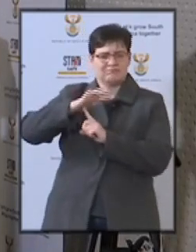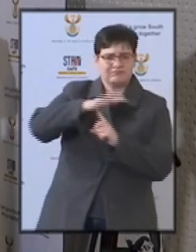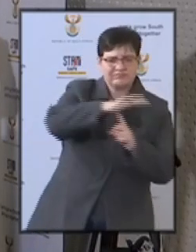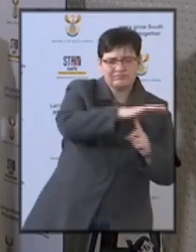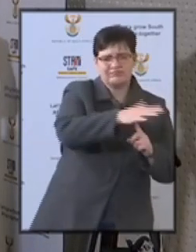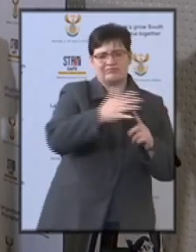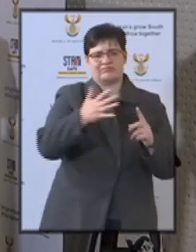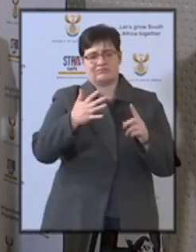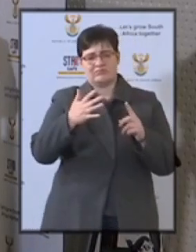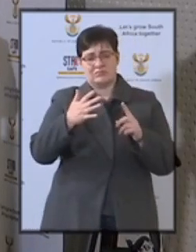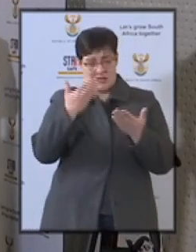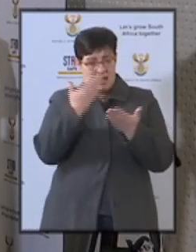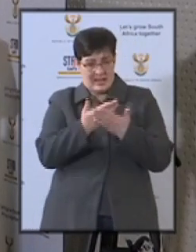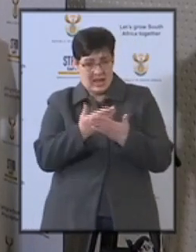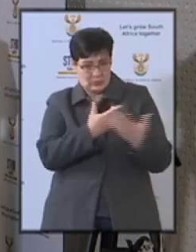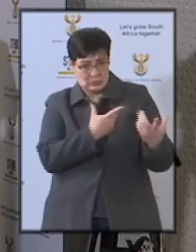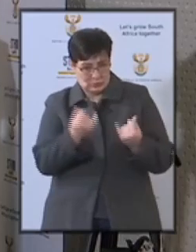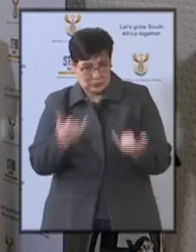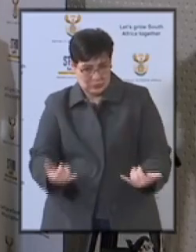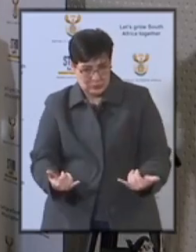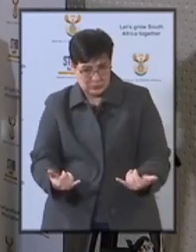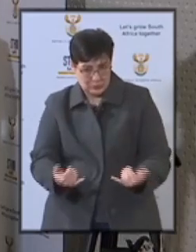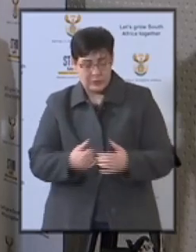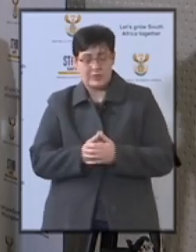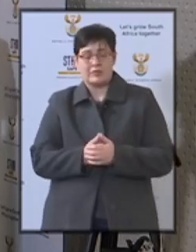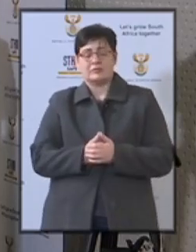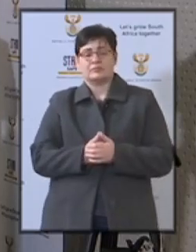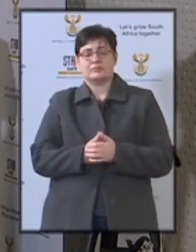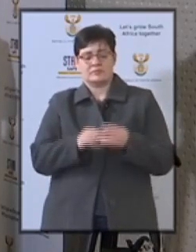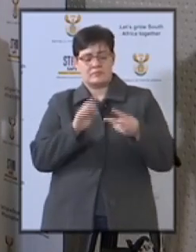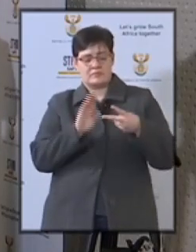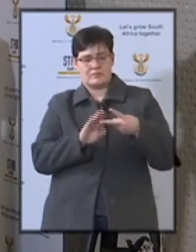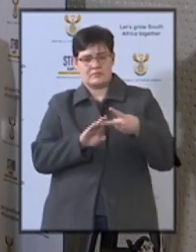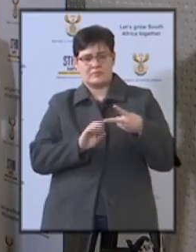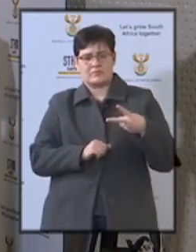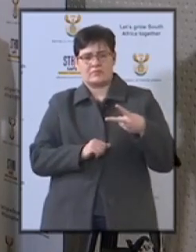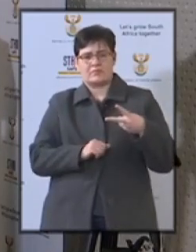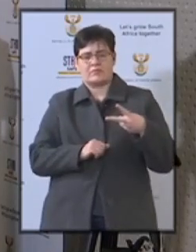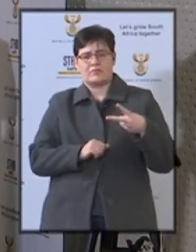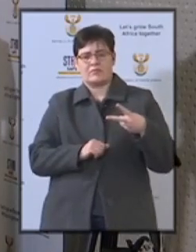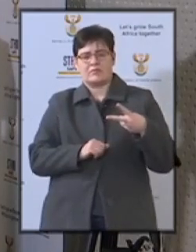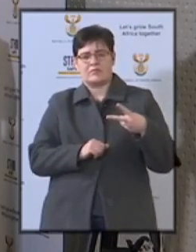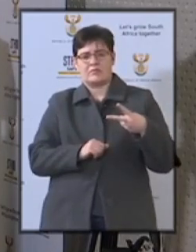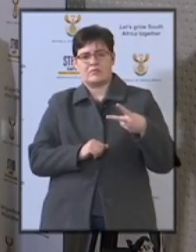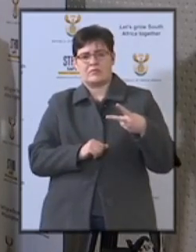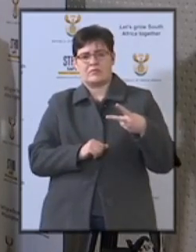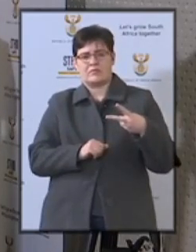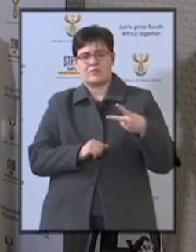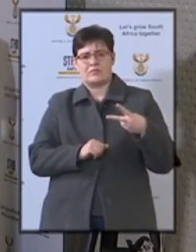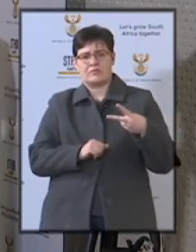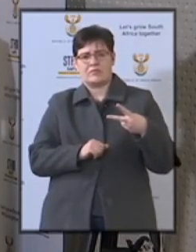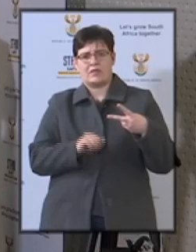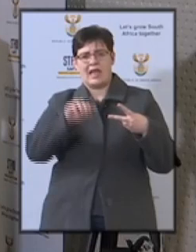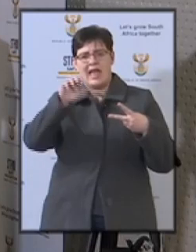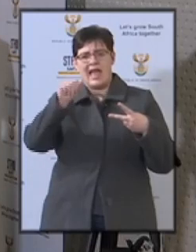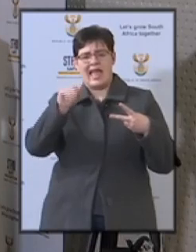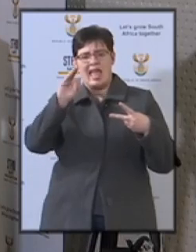helicopters be permitted now? And I have Marika Vermark from